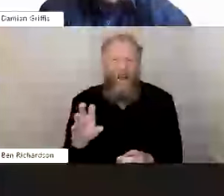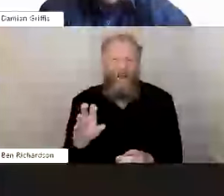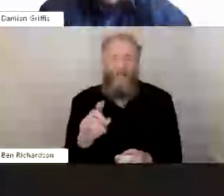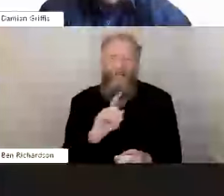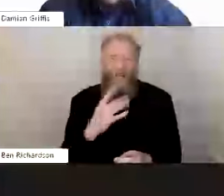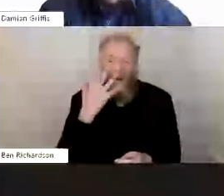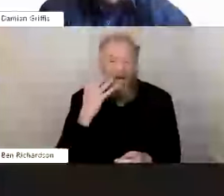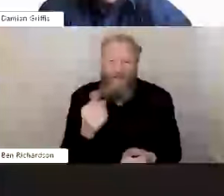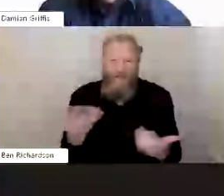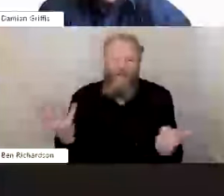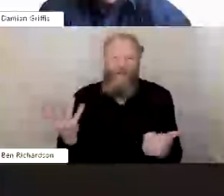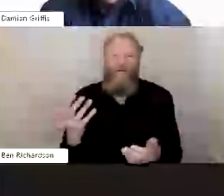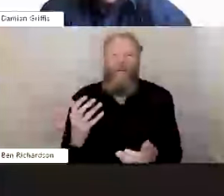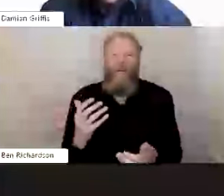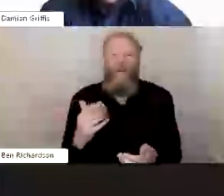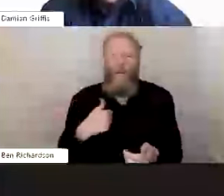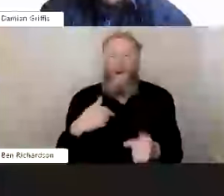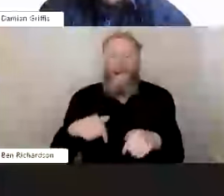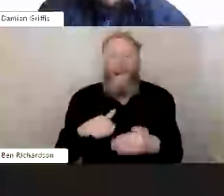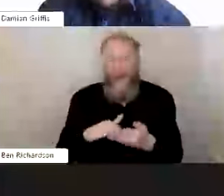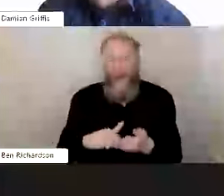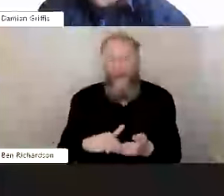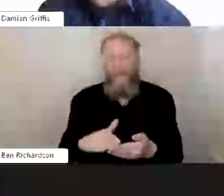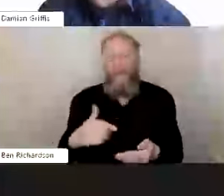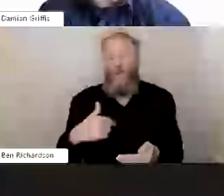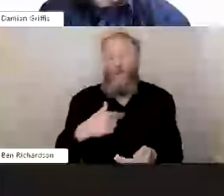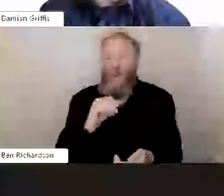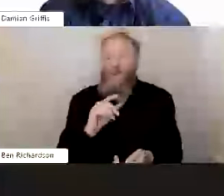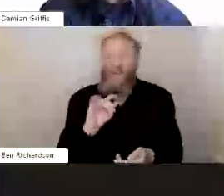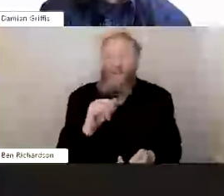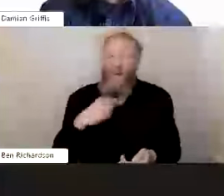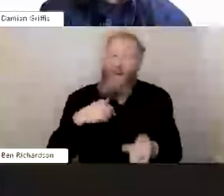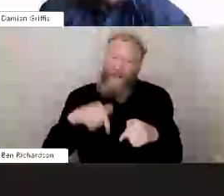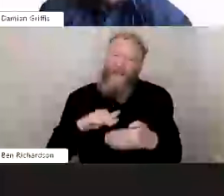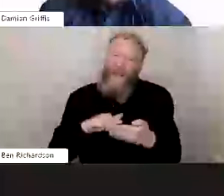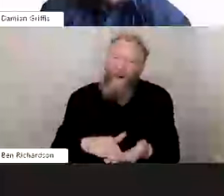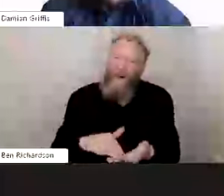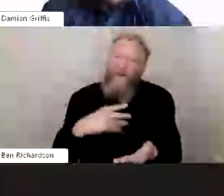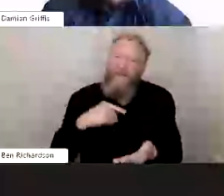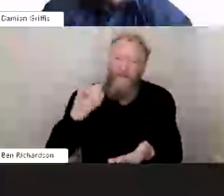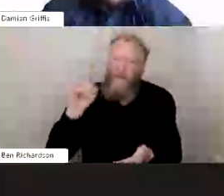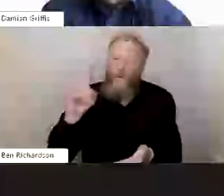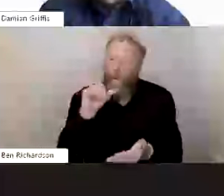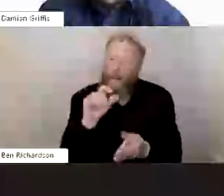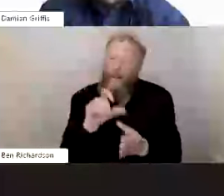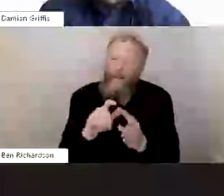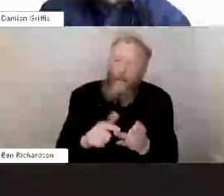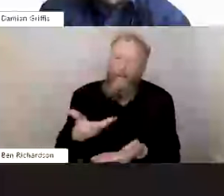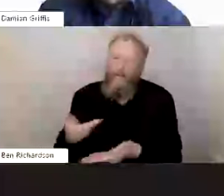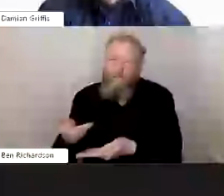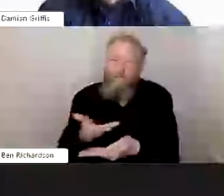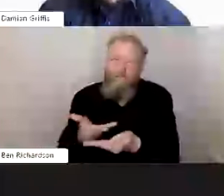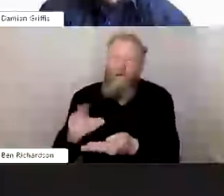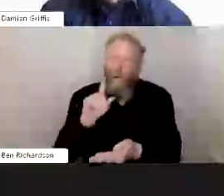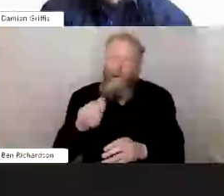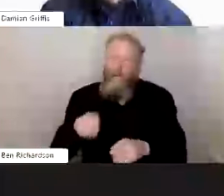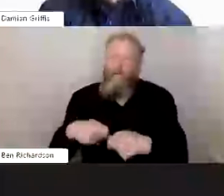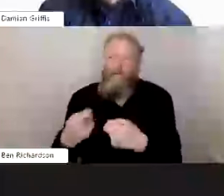yarn with you about what we can do. This is who we are. And we want to see if we can help and offer something to your community.